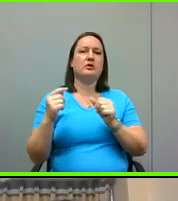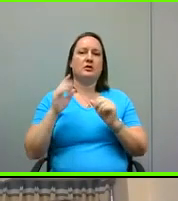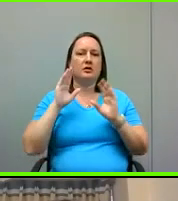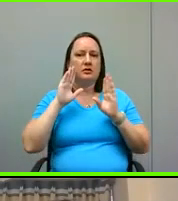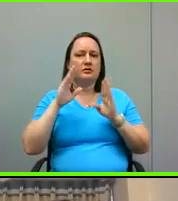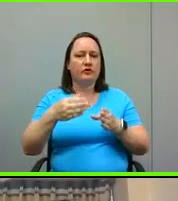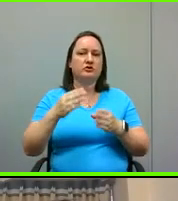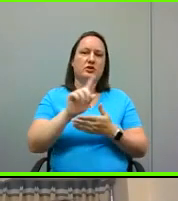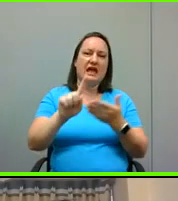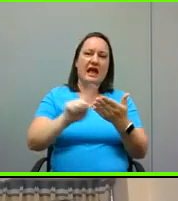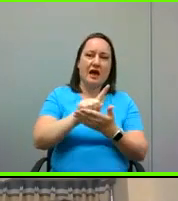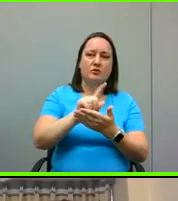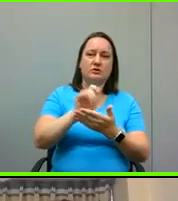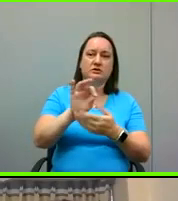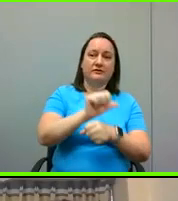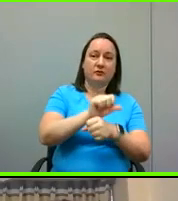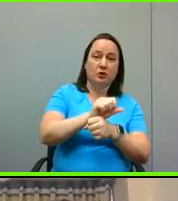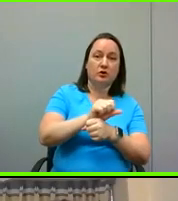the wages.